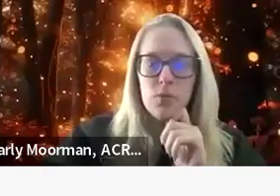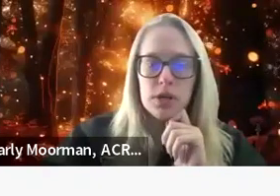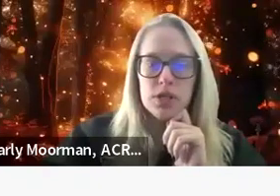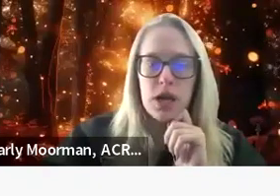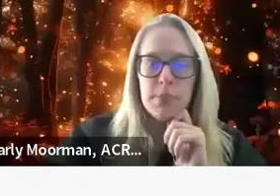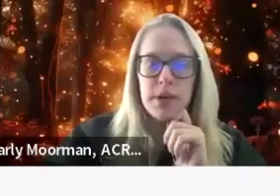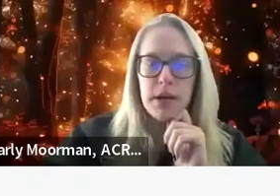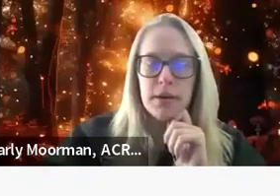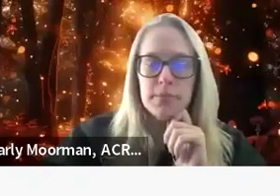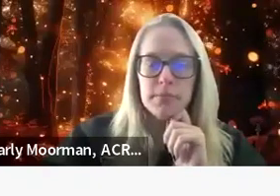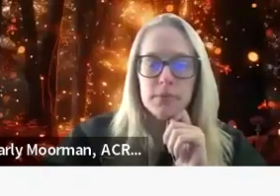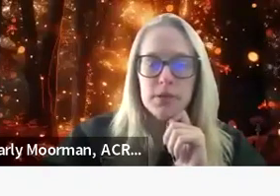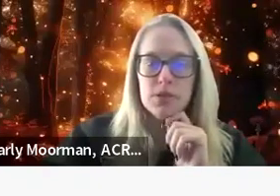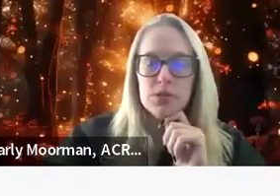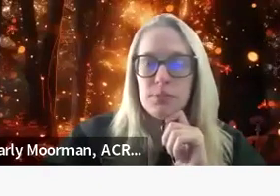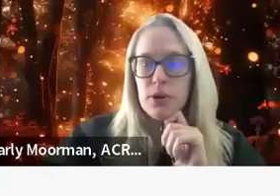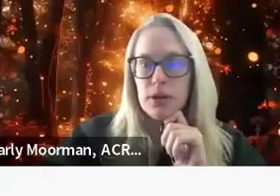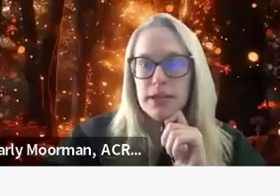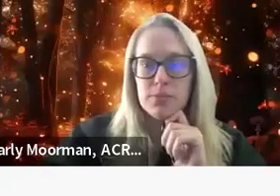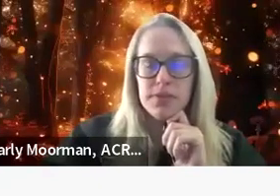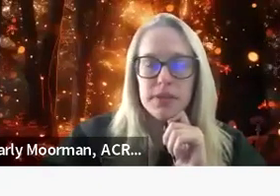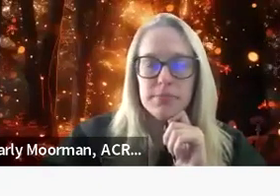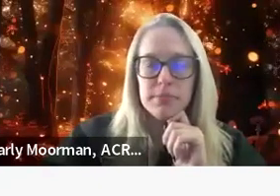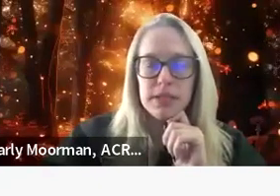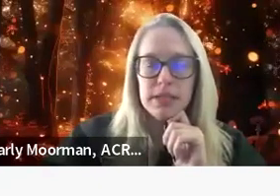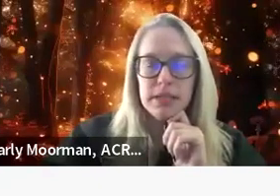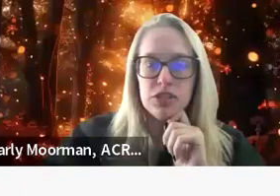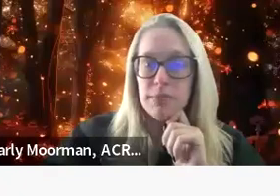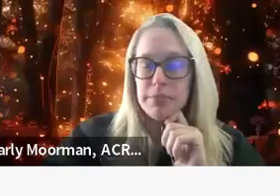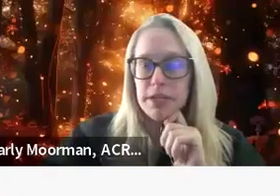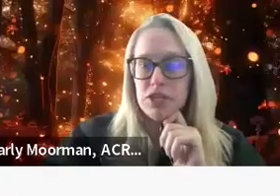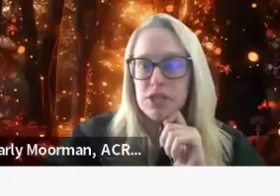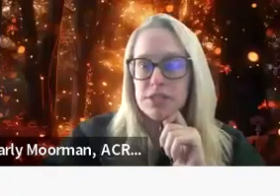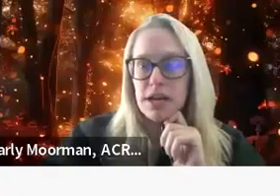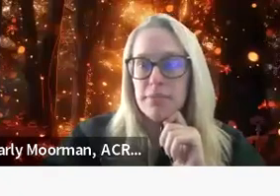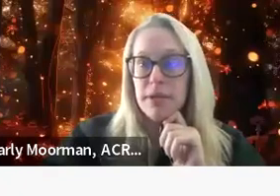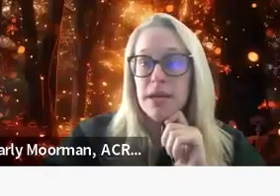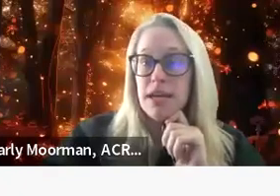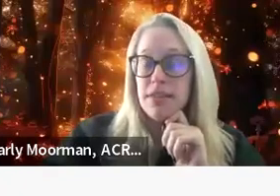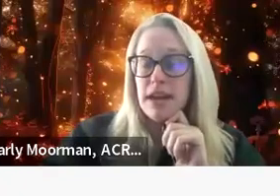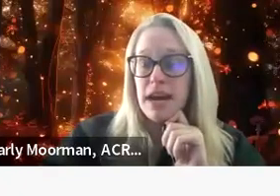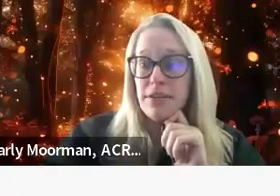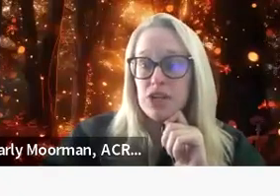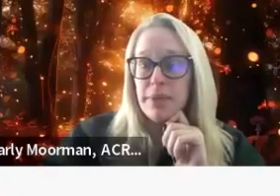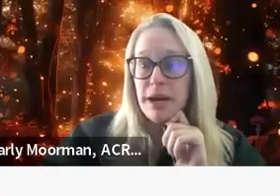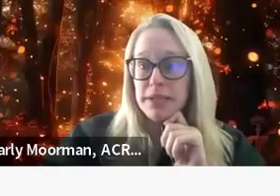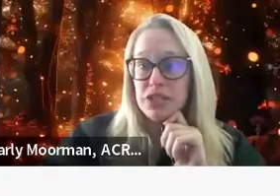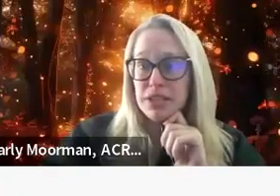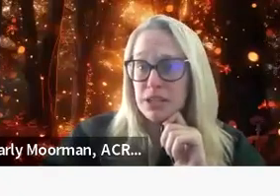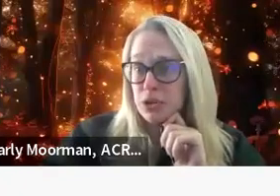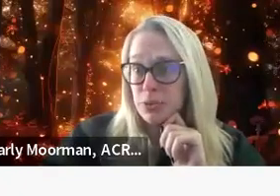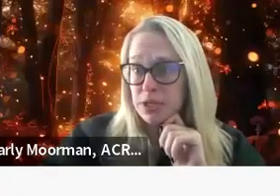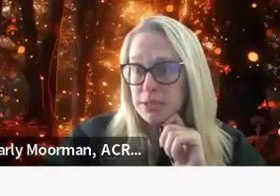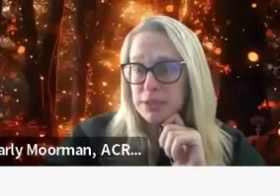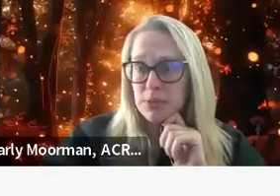employment workshop to support clients with completing job applications. If they have a job application